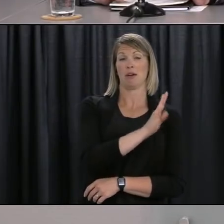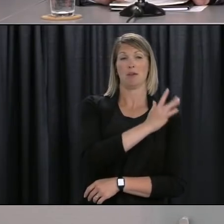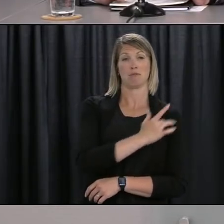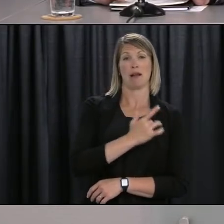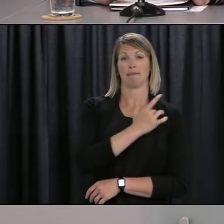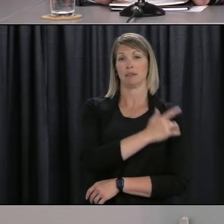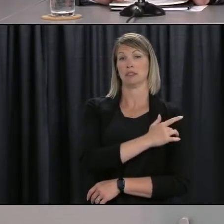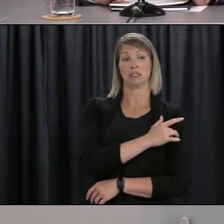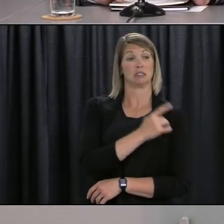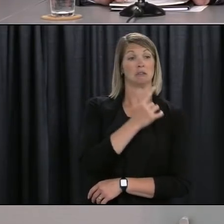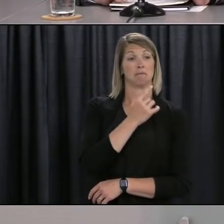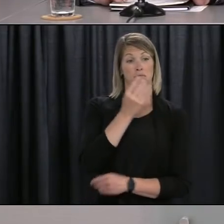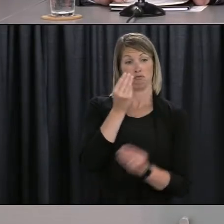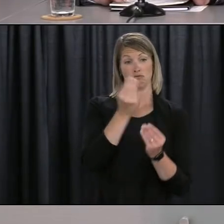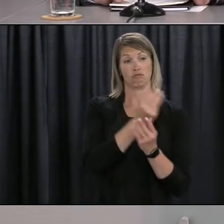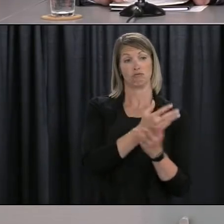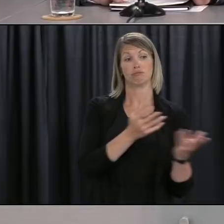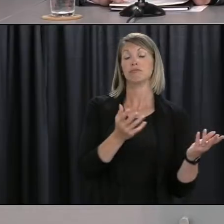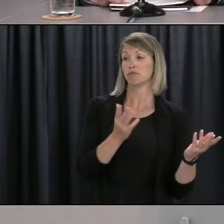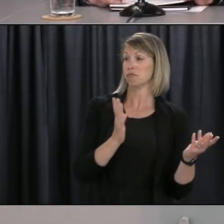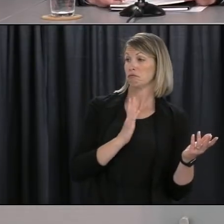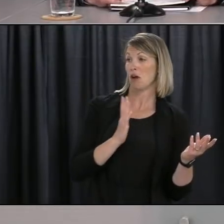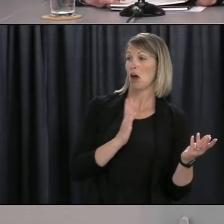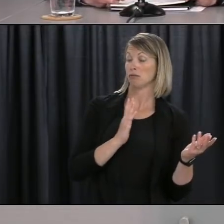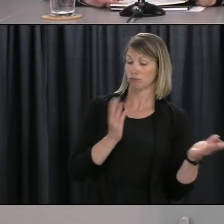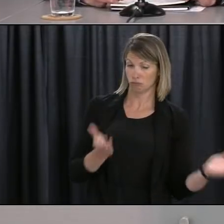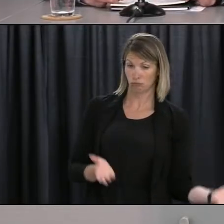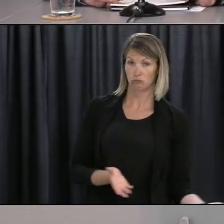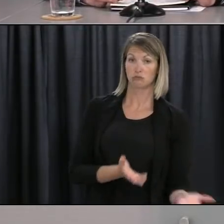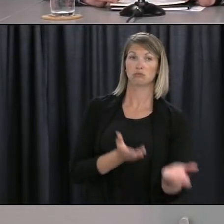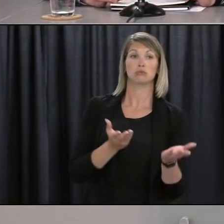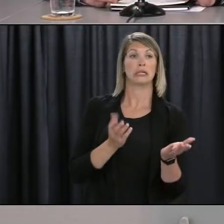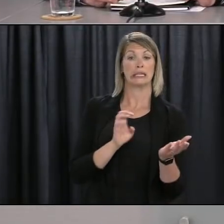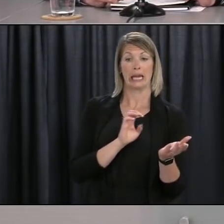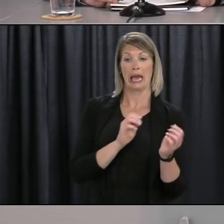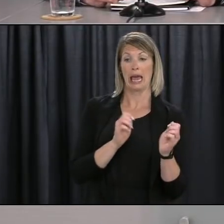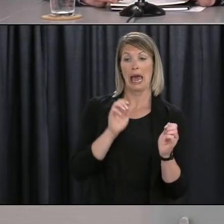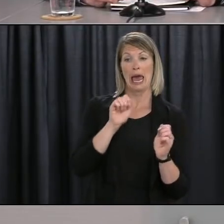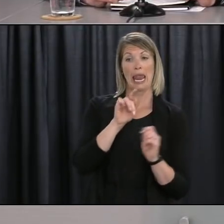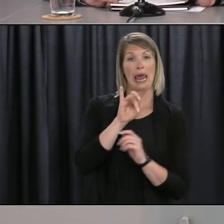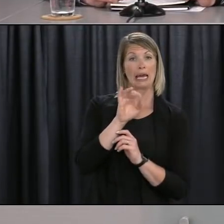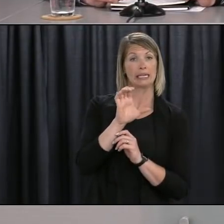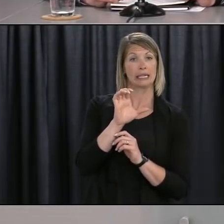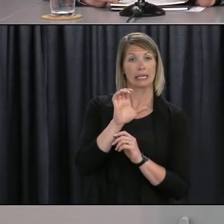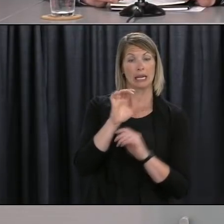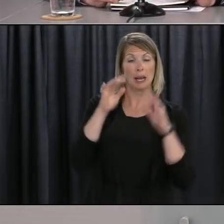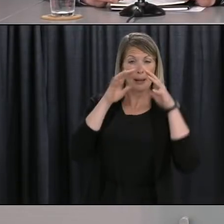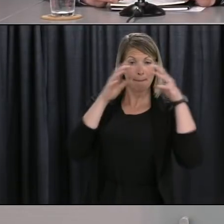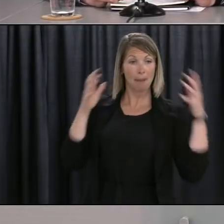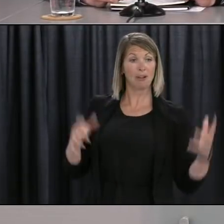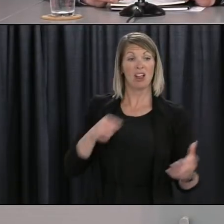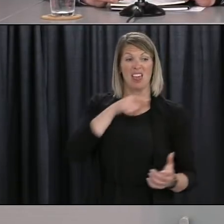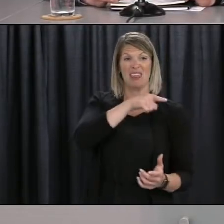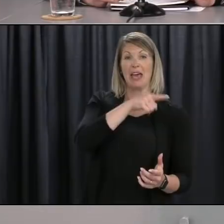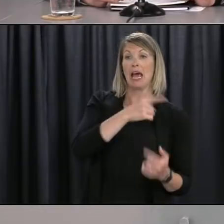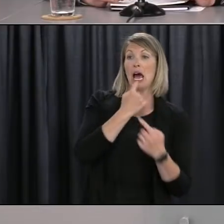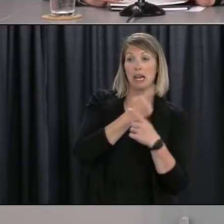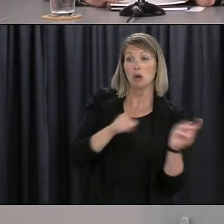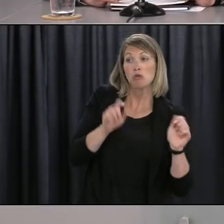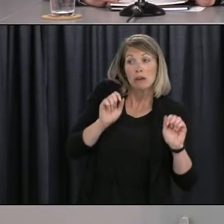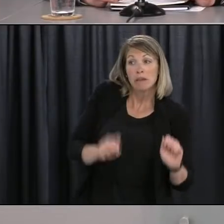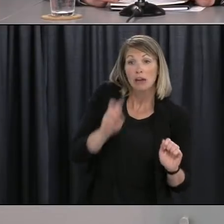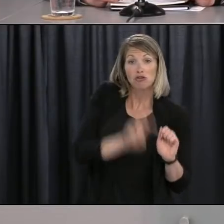were okay or talking about being in an Atlantic bubble. Here in Newfoundland, there wasn't the case. It seems that